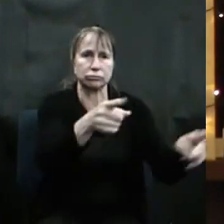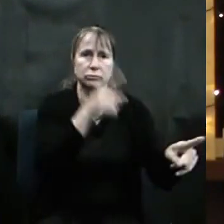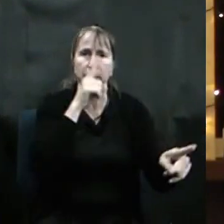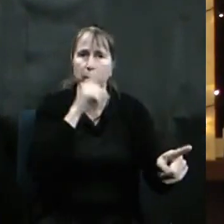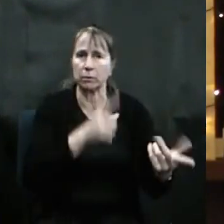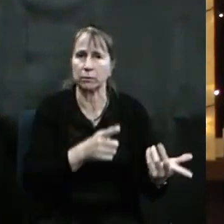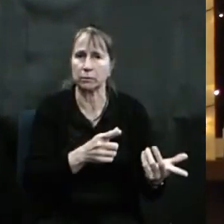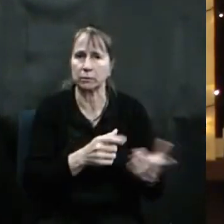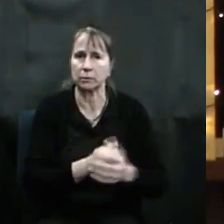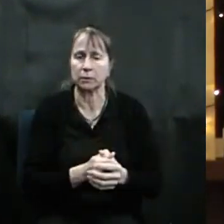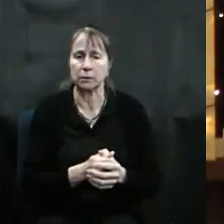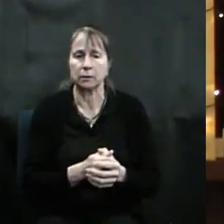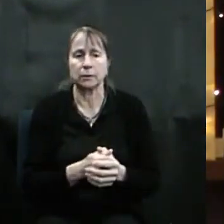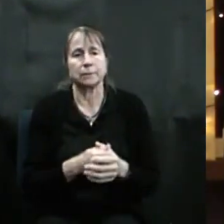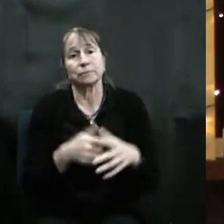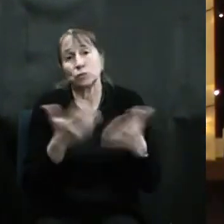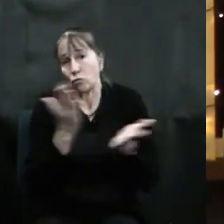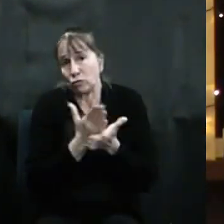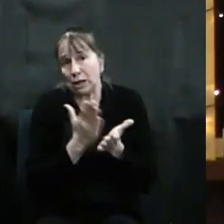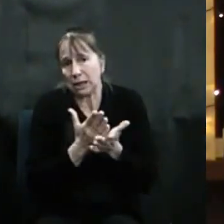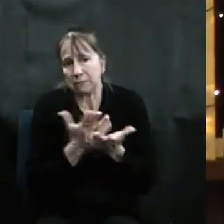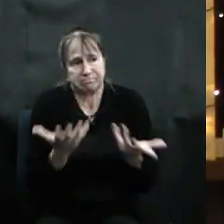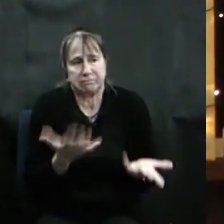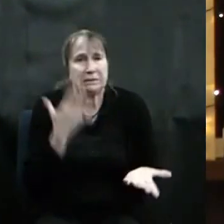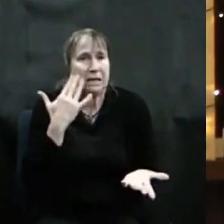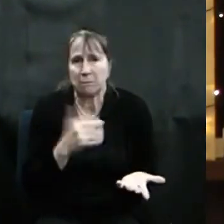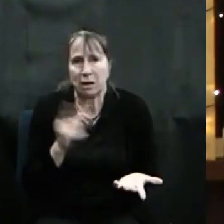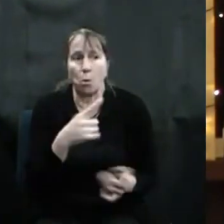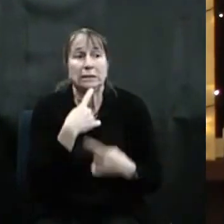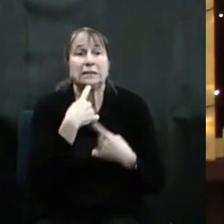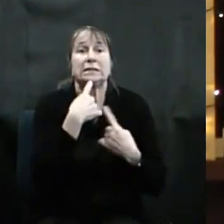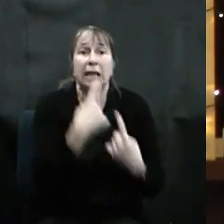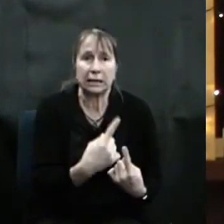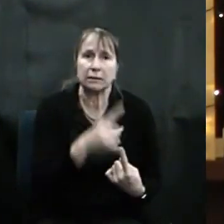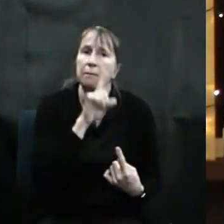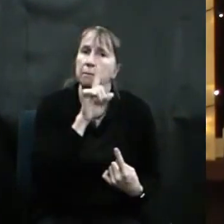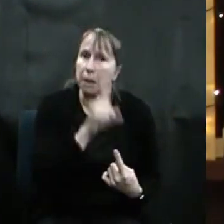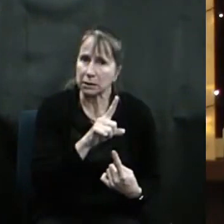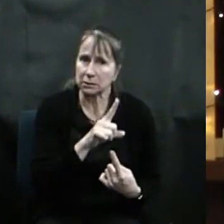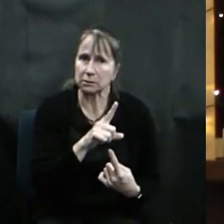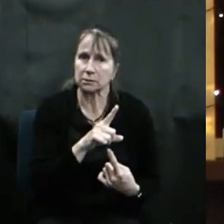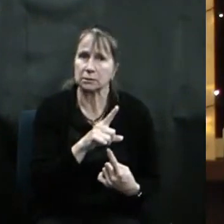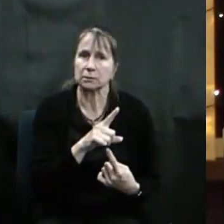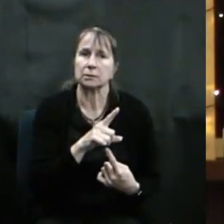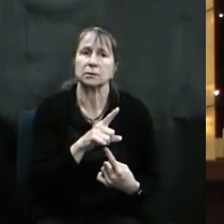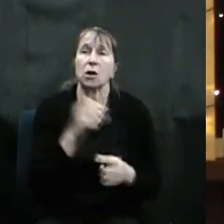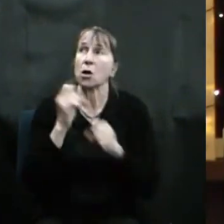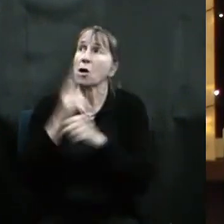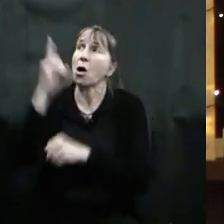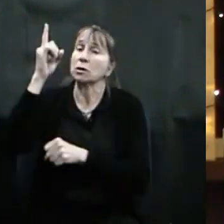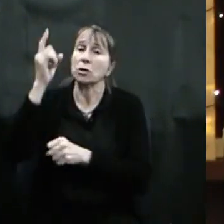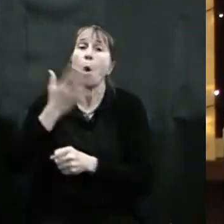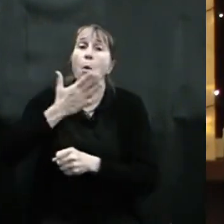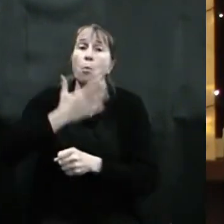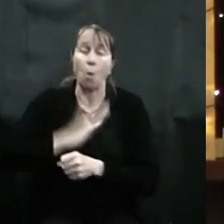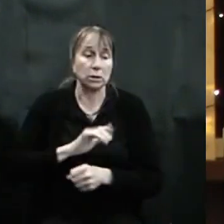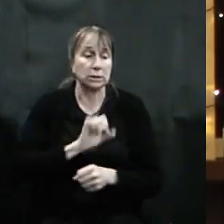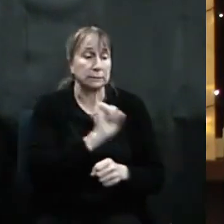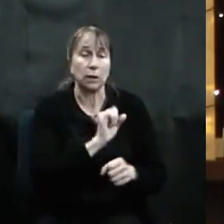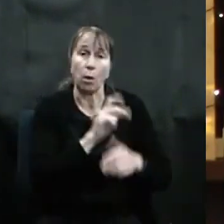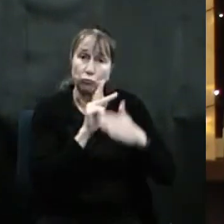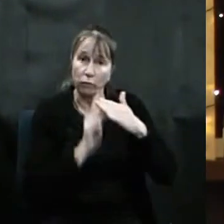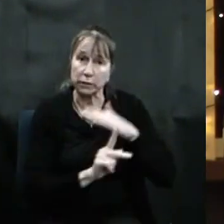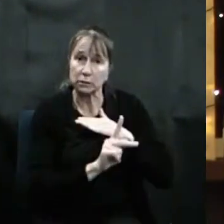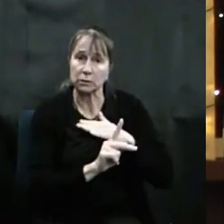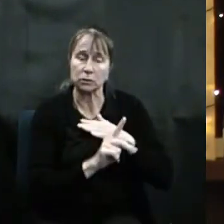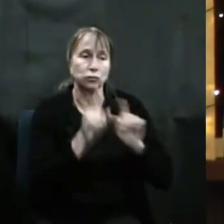time being, it doesn't matter what he says, we don't need to know that. But the prophet is to go to the people of Israel to announce that God's word has